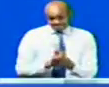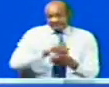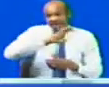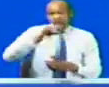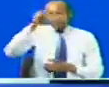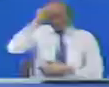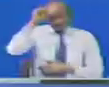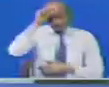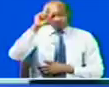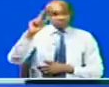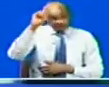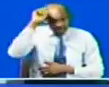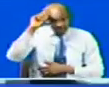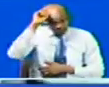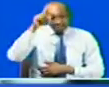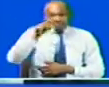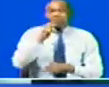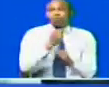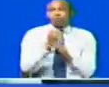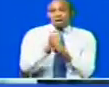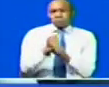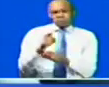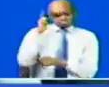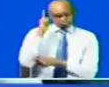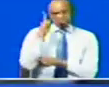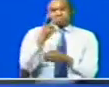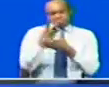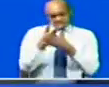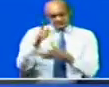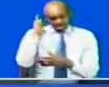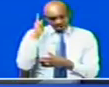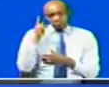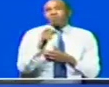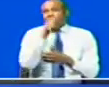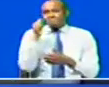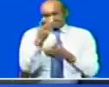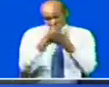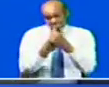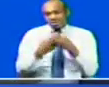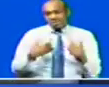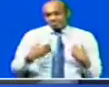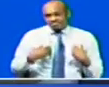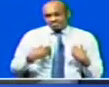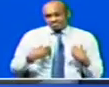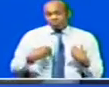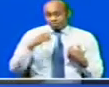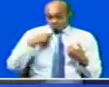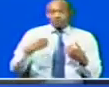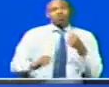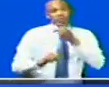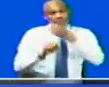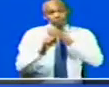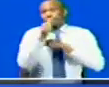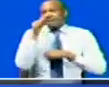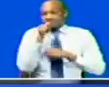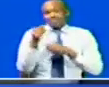of Nyandarua is now working on a legal public-private partnership. Our economy will be private sector driven. So we want to support the private sector to